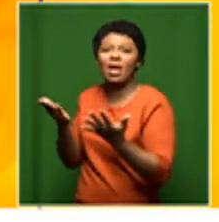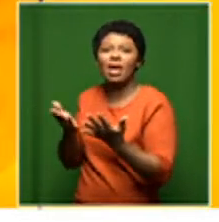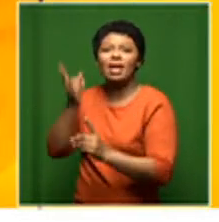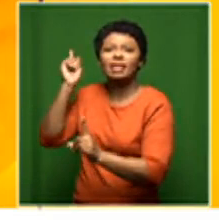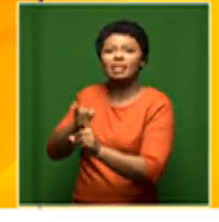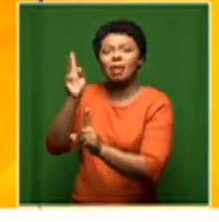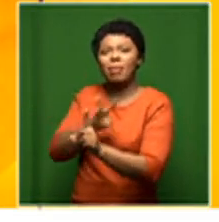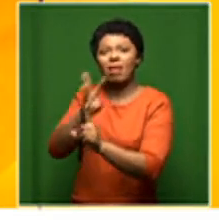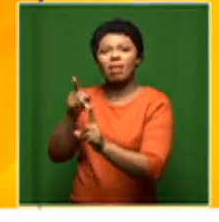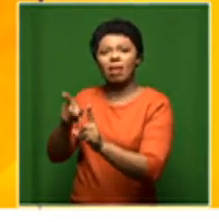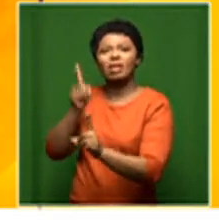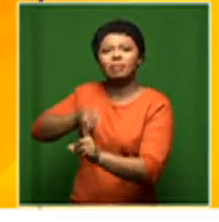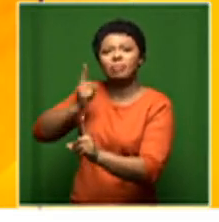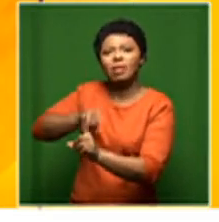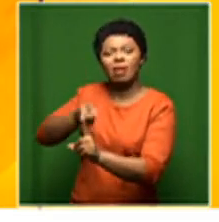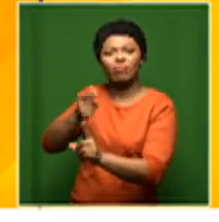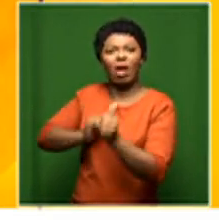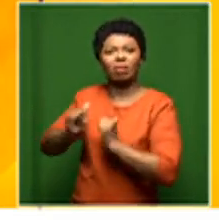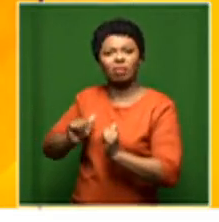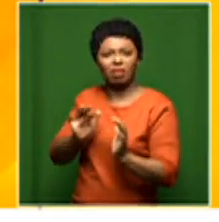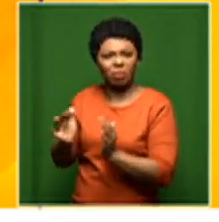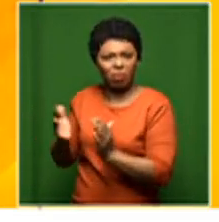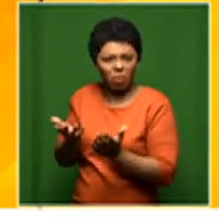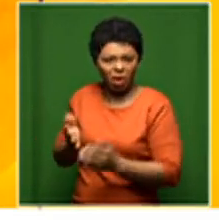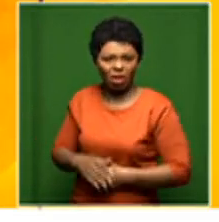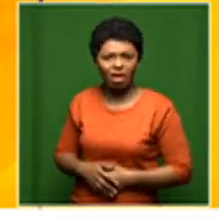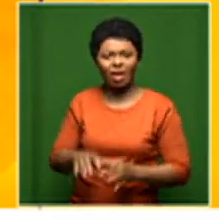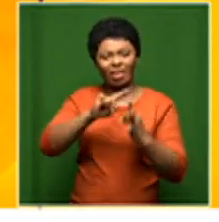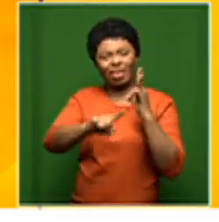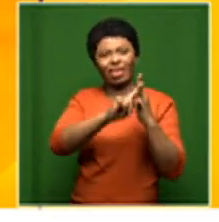action and the purging of these individuals, these three that you're alluding to?